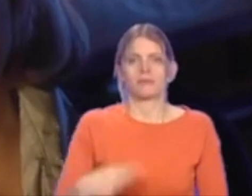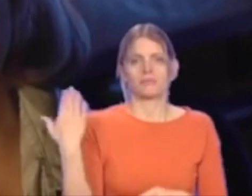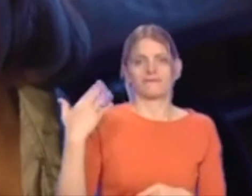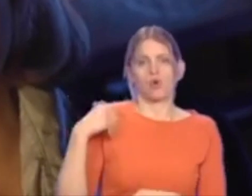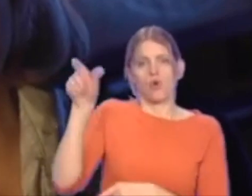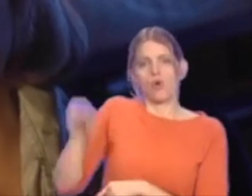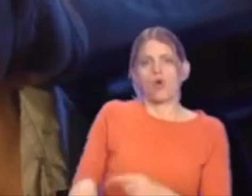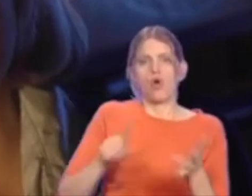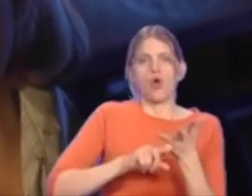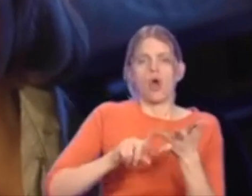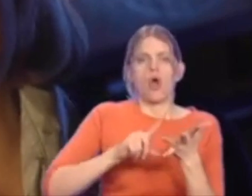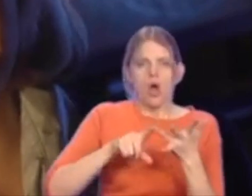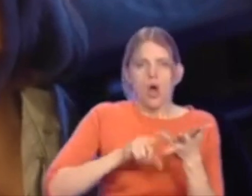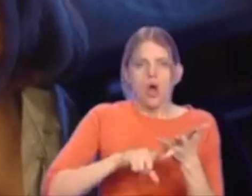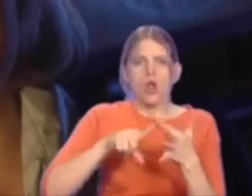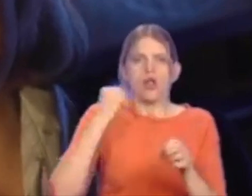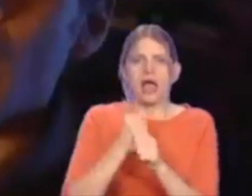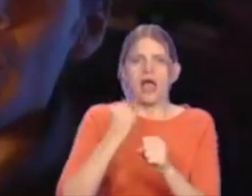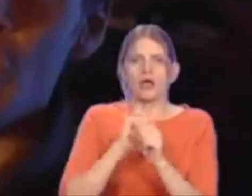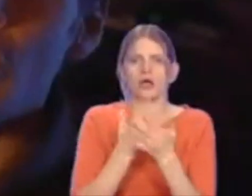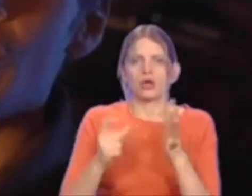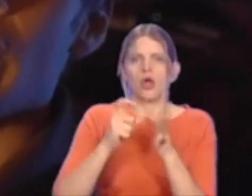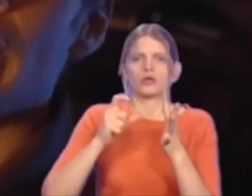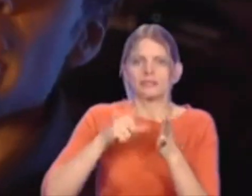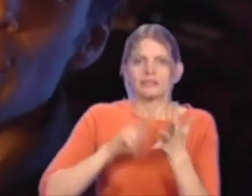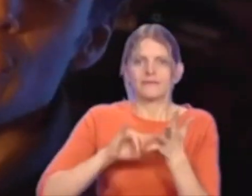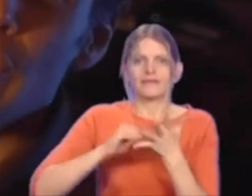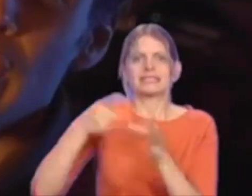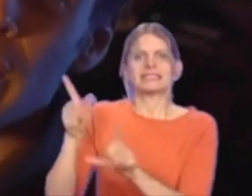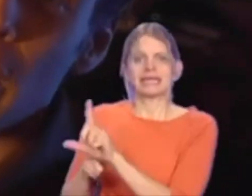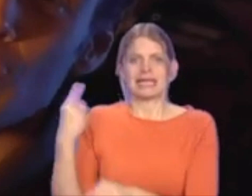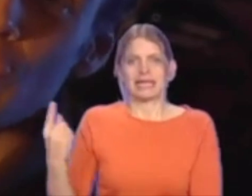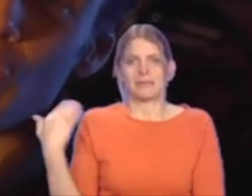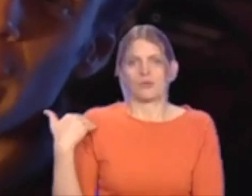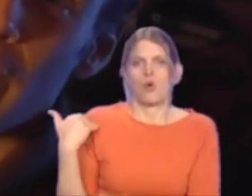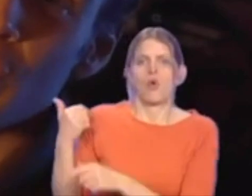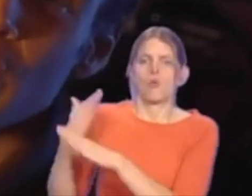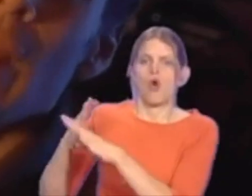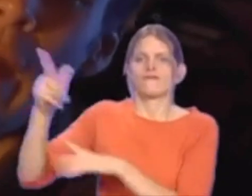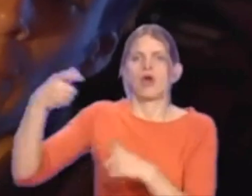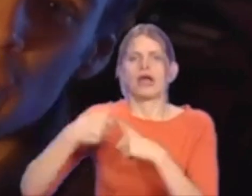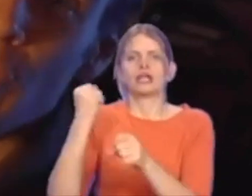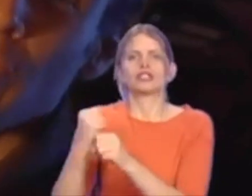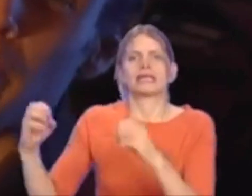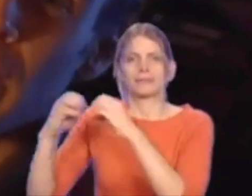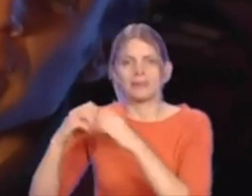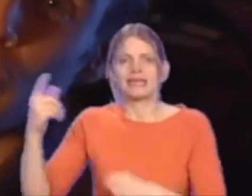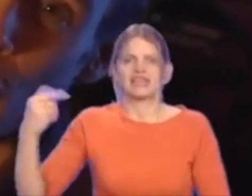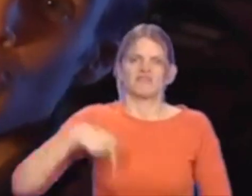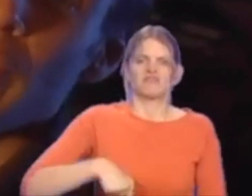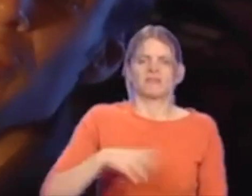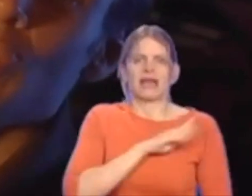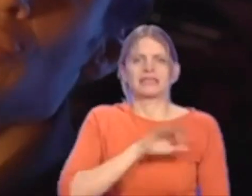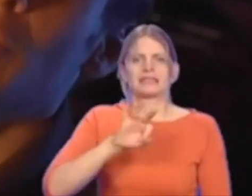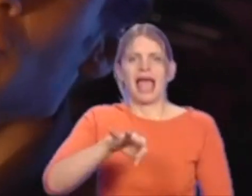KGB for making their dead letter drops in the 1980s. They chose this area as it was conveniently close to the Soviet embassy and because they thought they'd pinned down